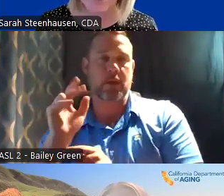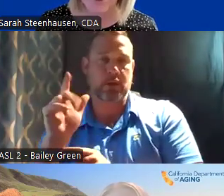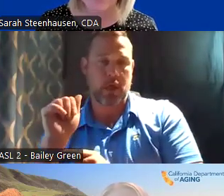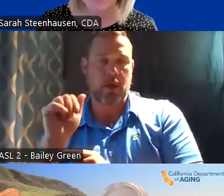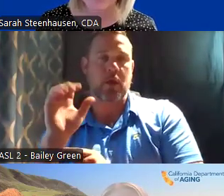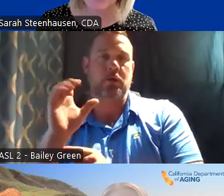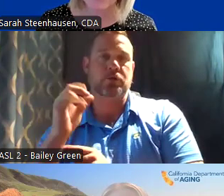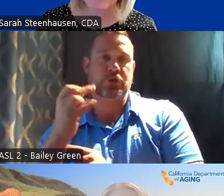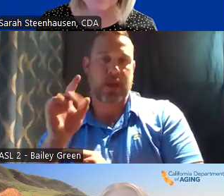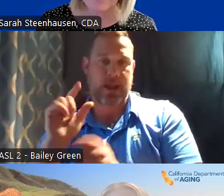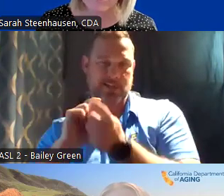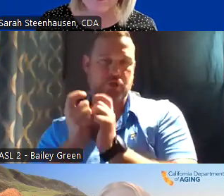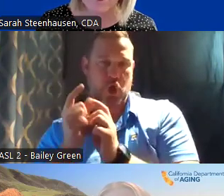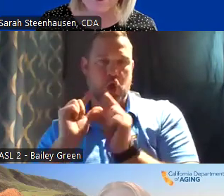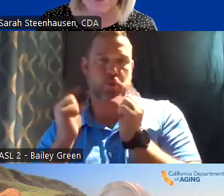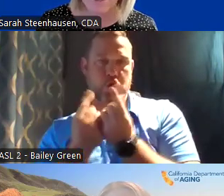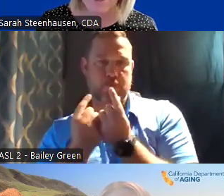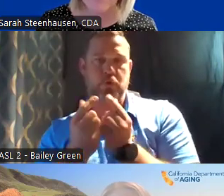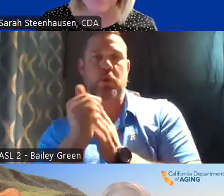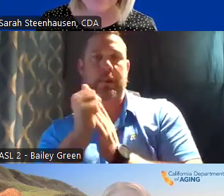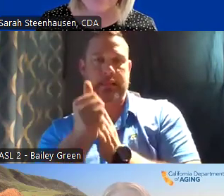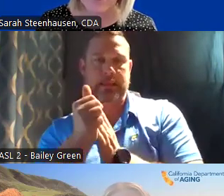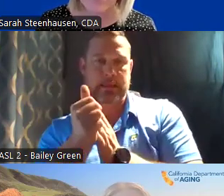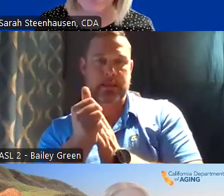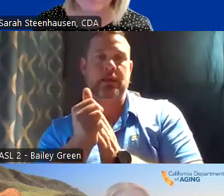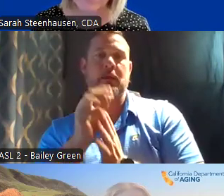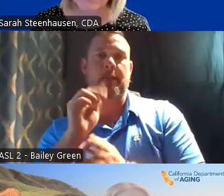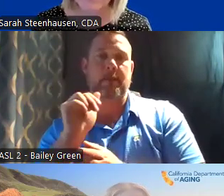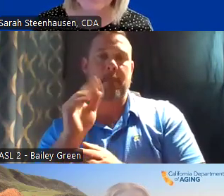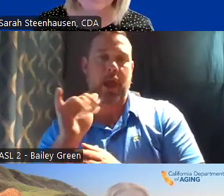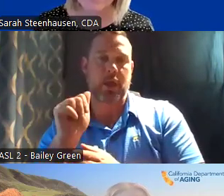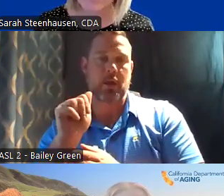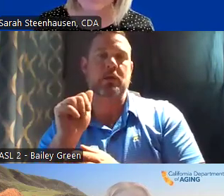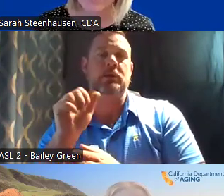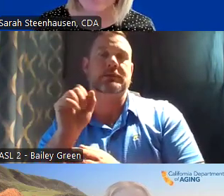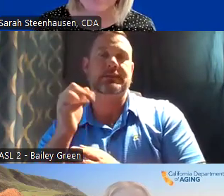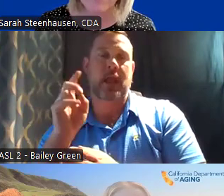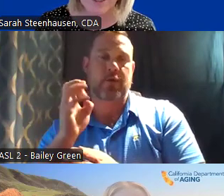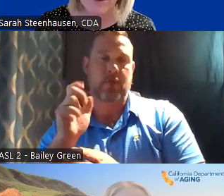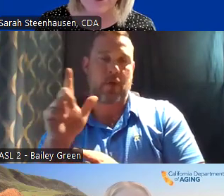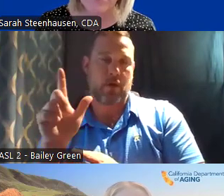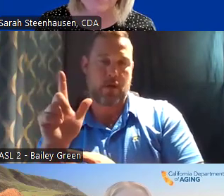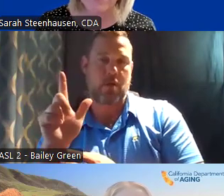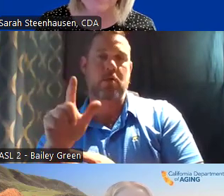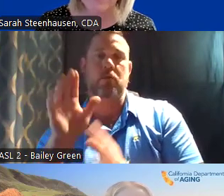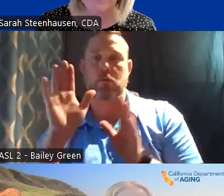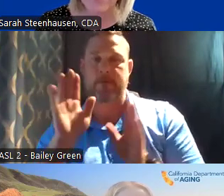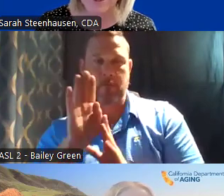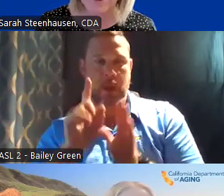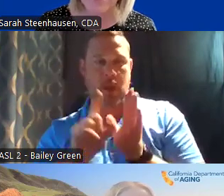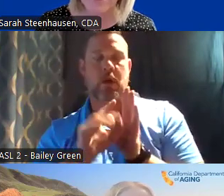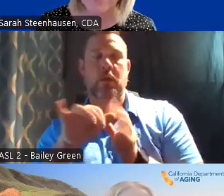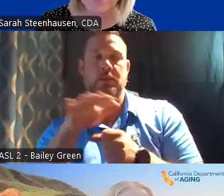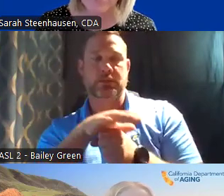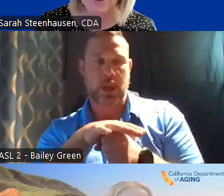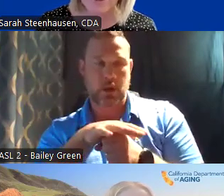Group to lead this work. Maya Sandoval is tremendous background in this